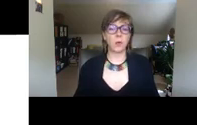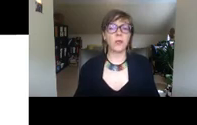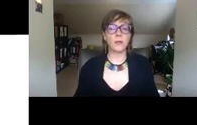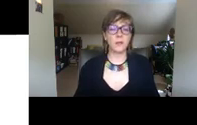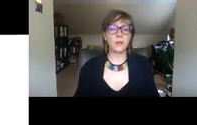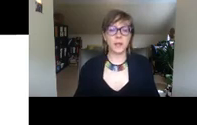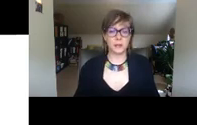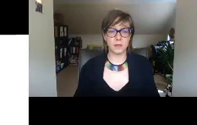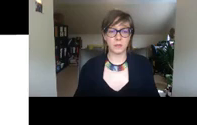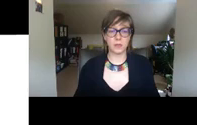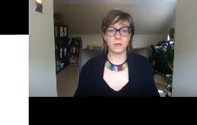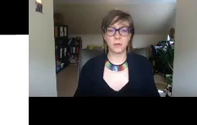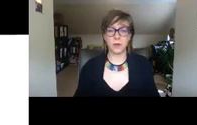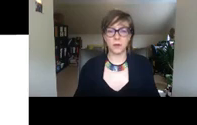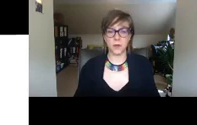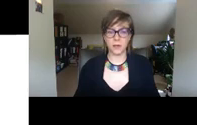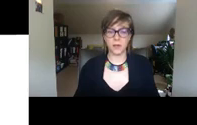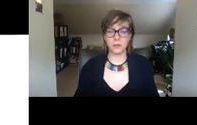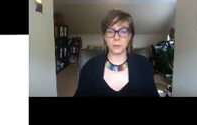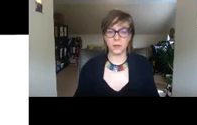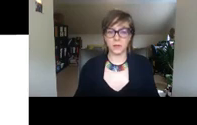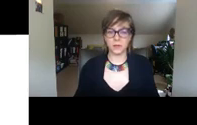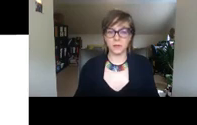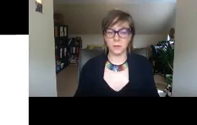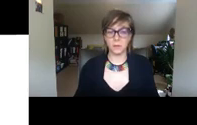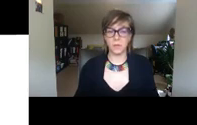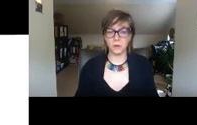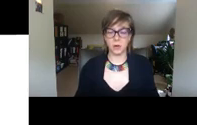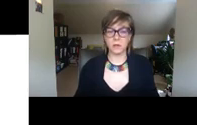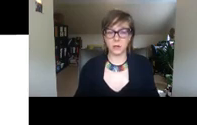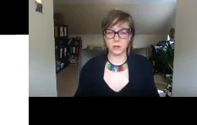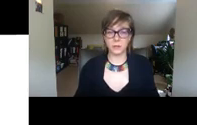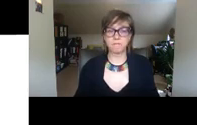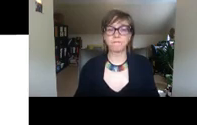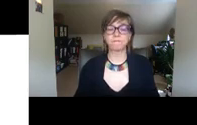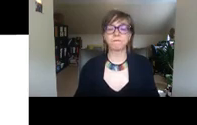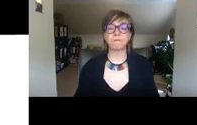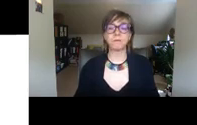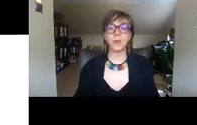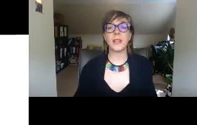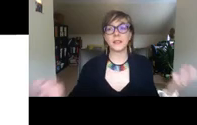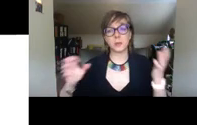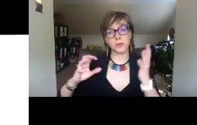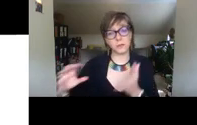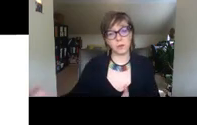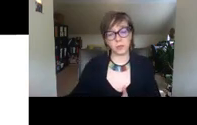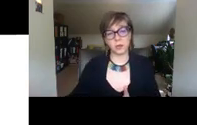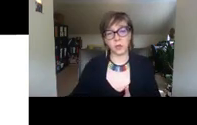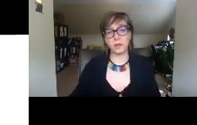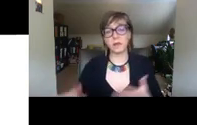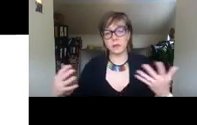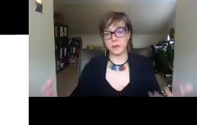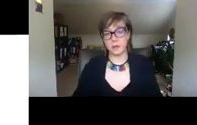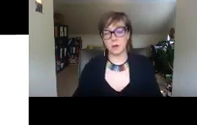within only a few days, I received 219 responses from across the country. Yes, there was a focus on